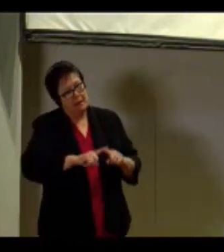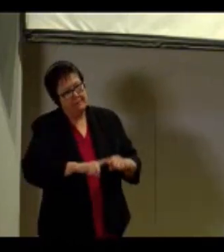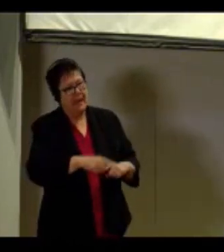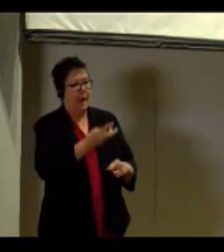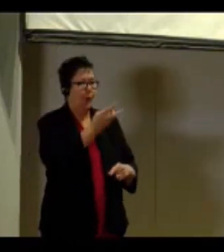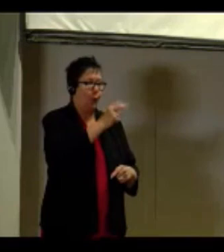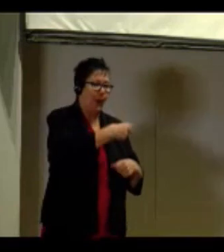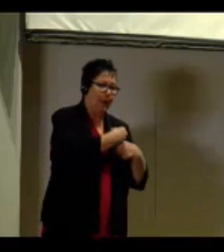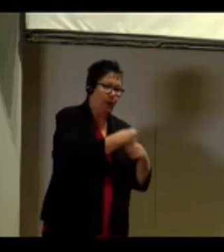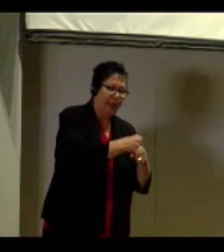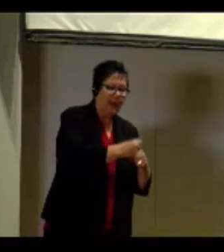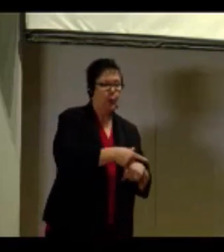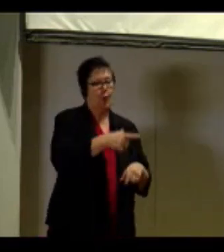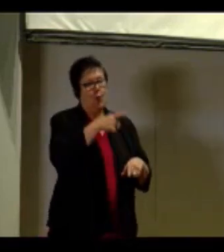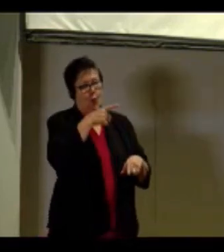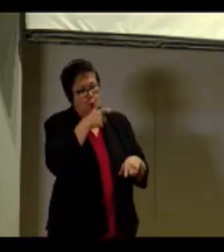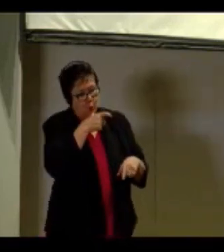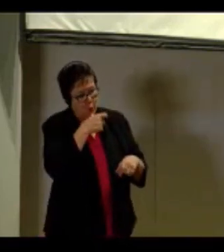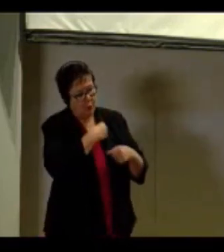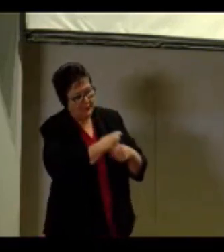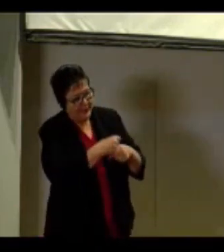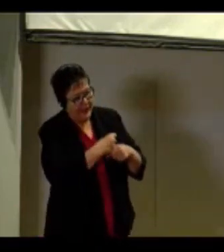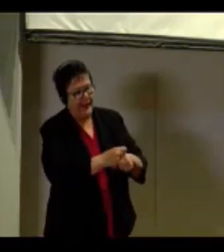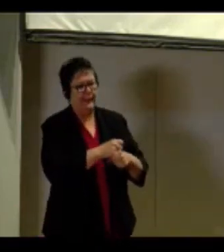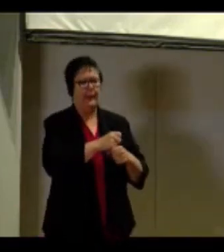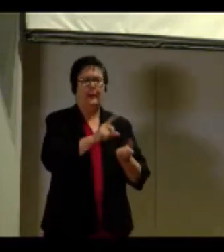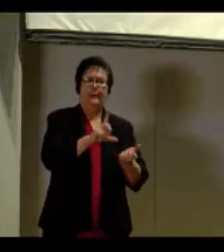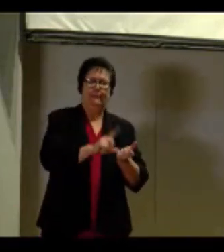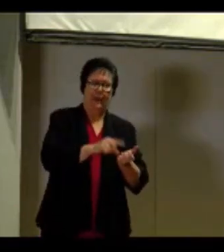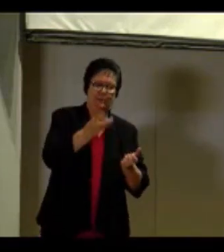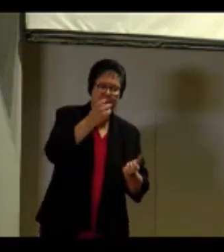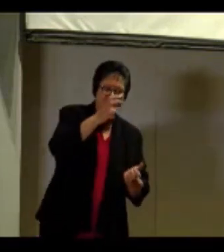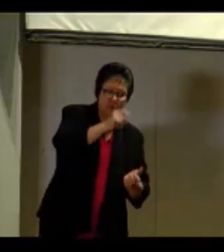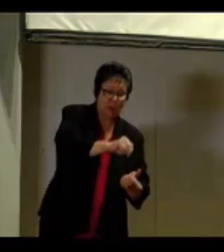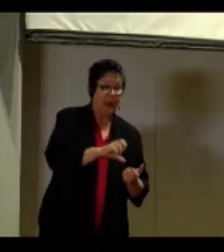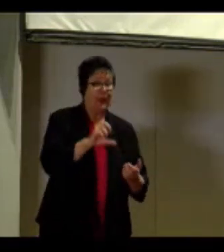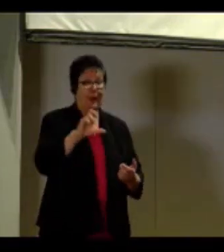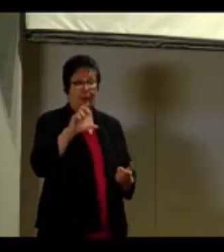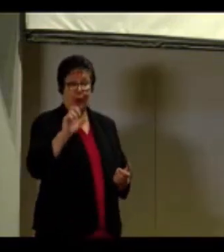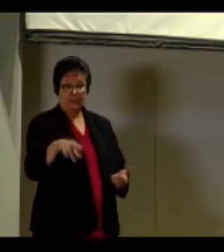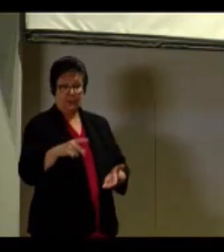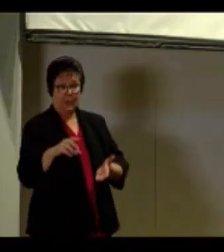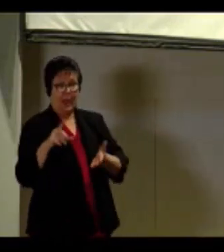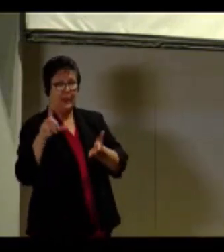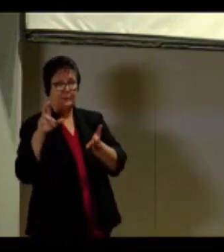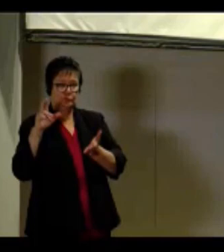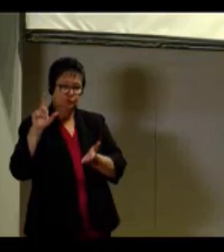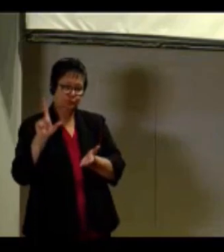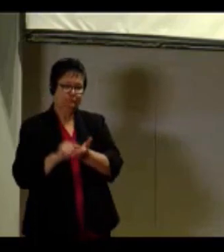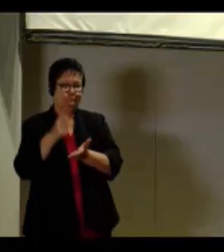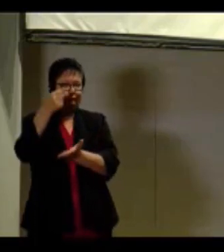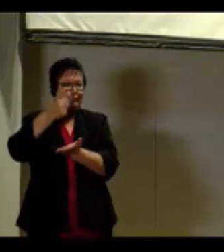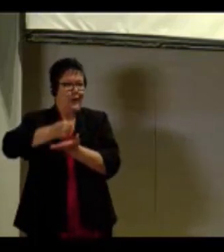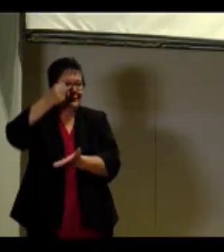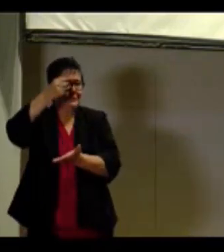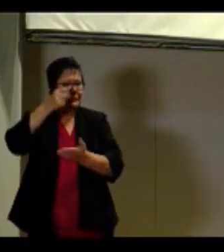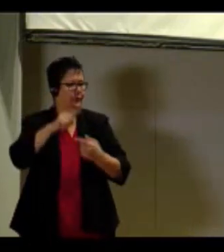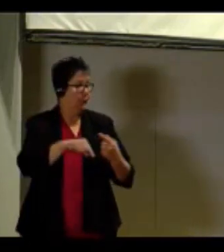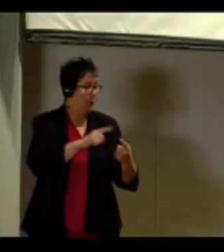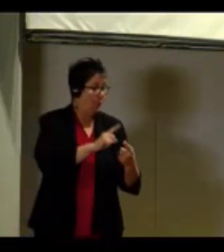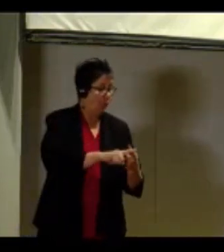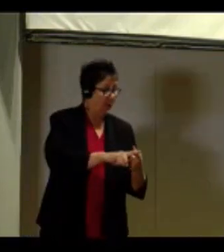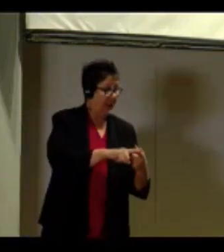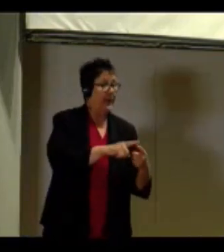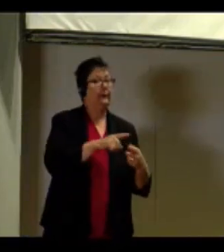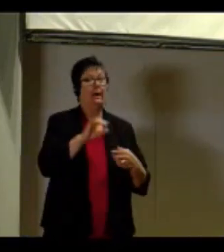who created it, when it was published, was the copyright registered, was the copyright renewed, how long did the person who created it live, how